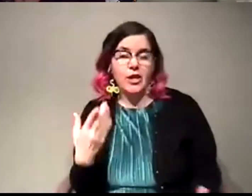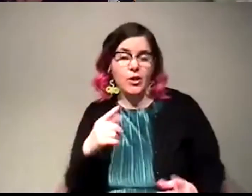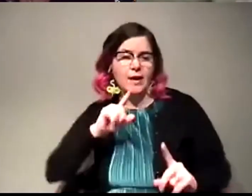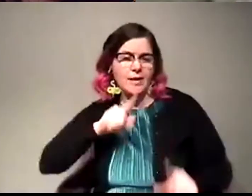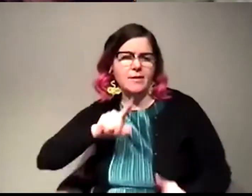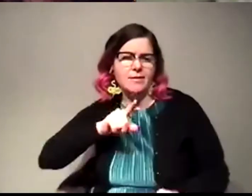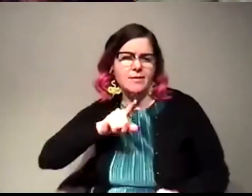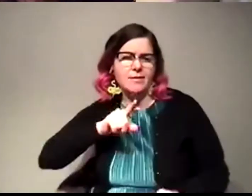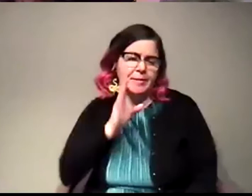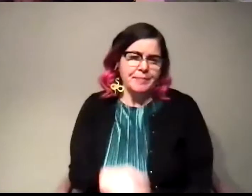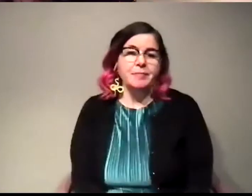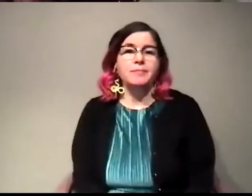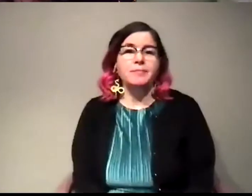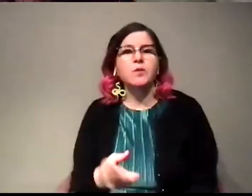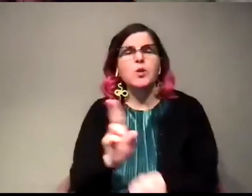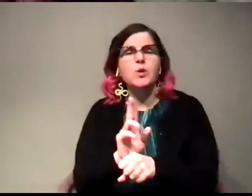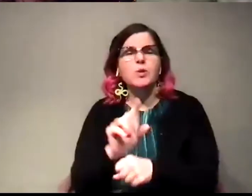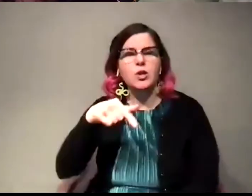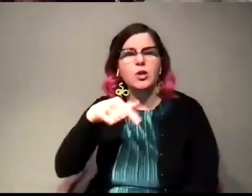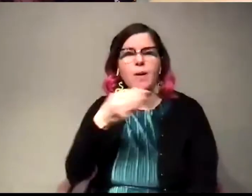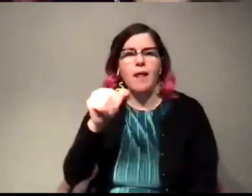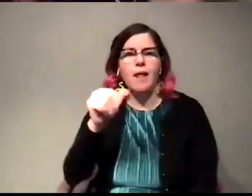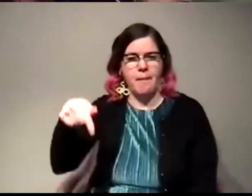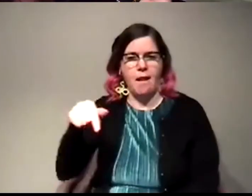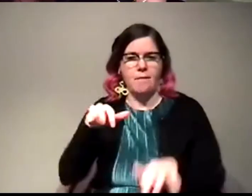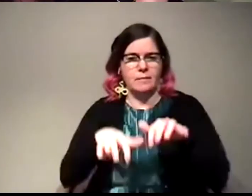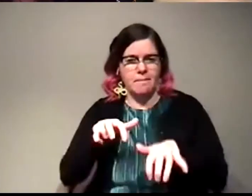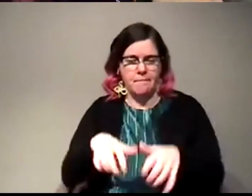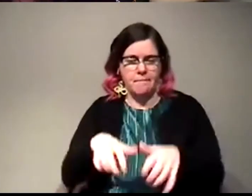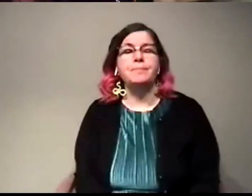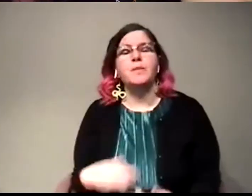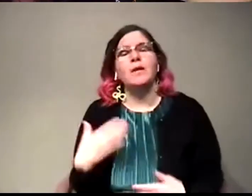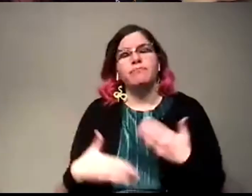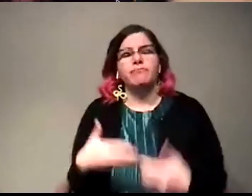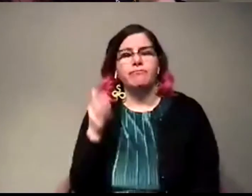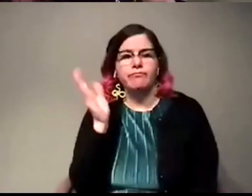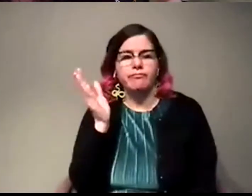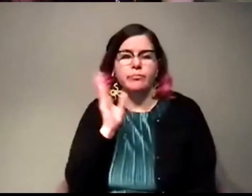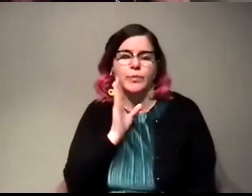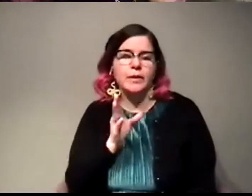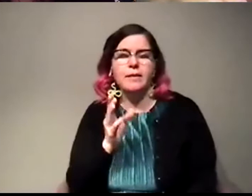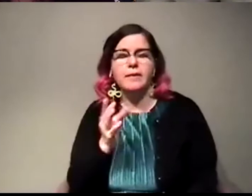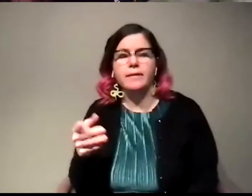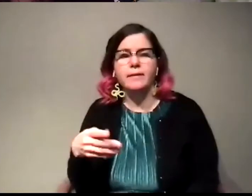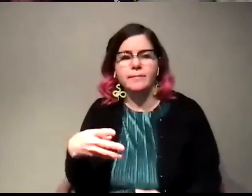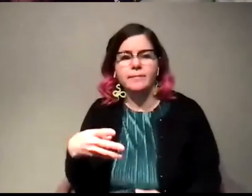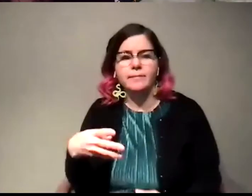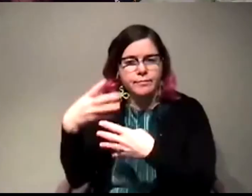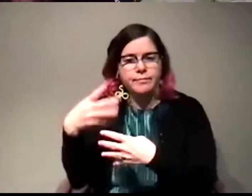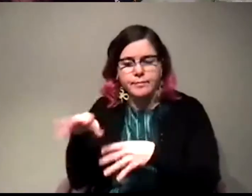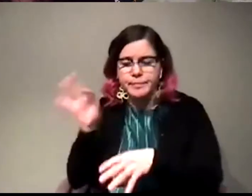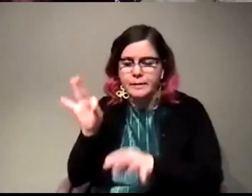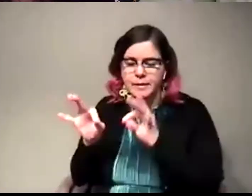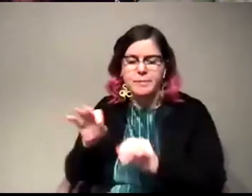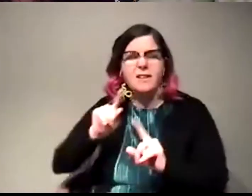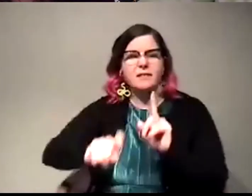questions. So use the Q&A function at the bottom. And as we go through the session, we will use the questions that you provide. So